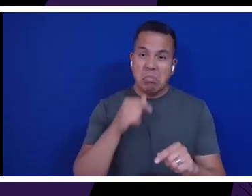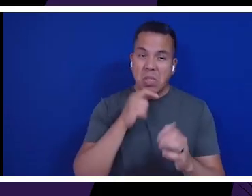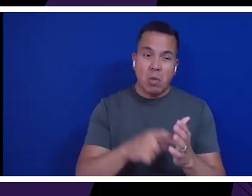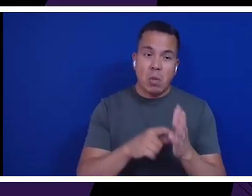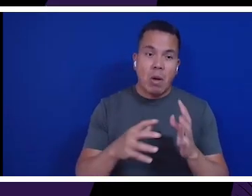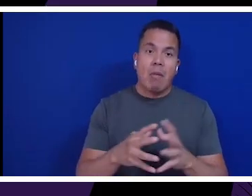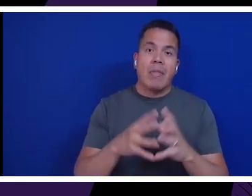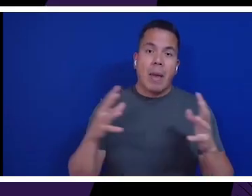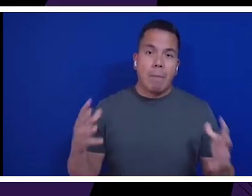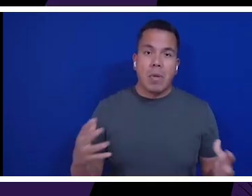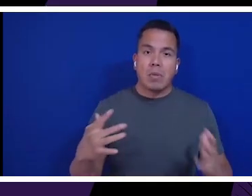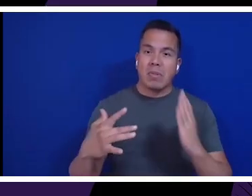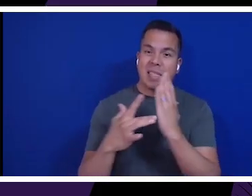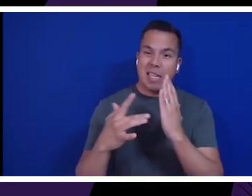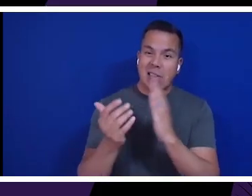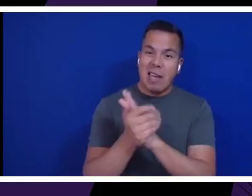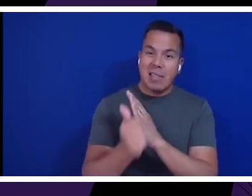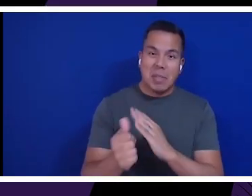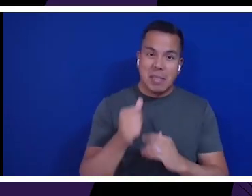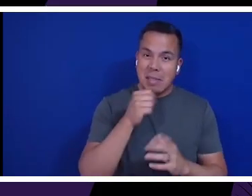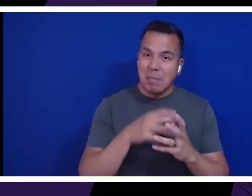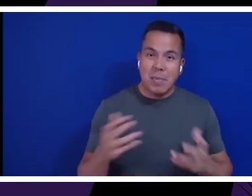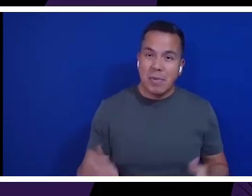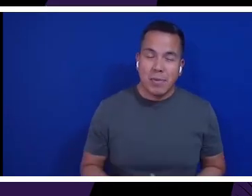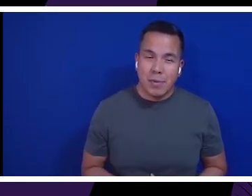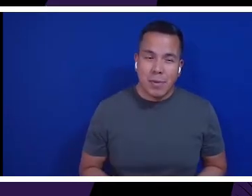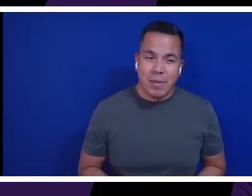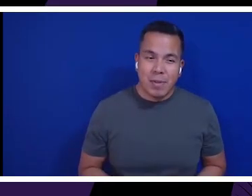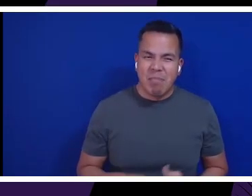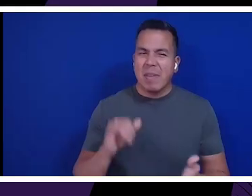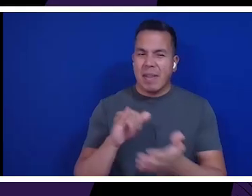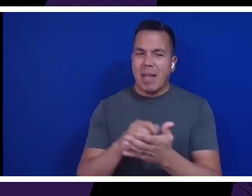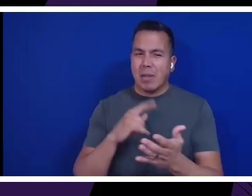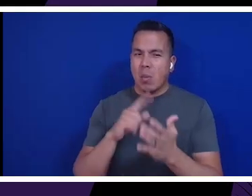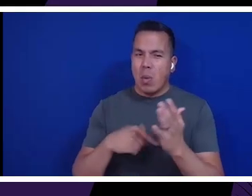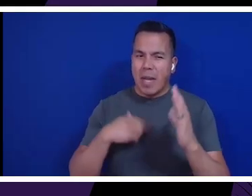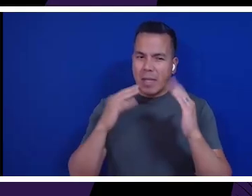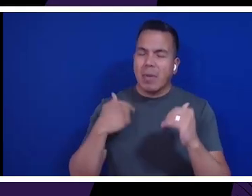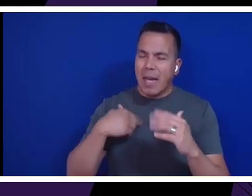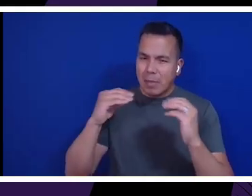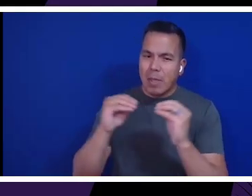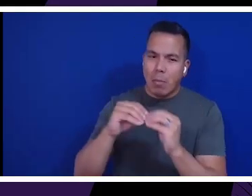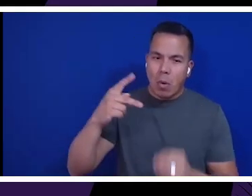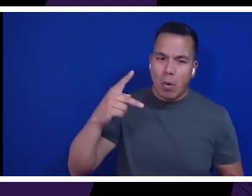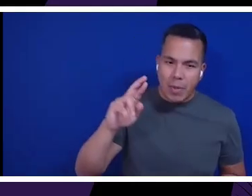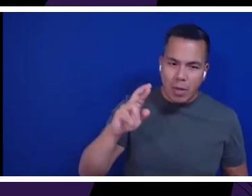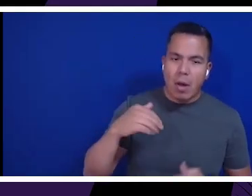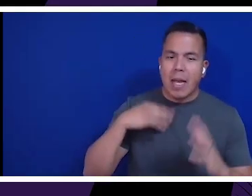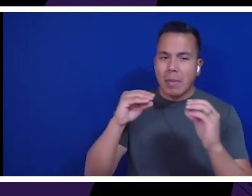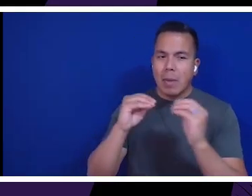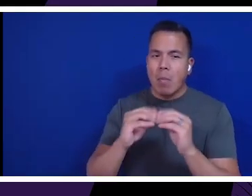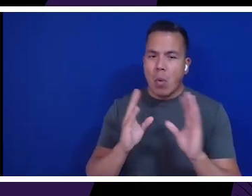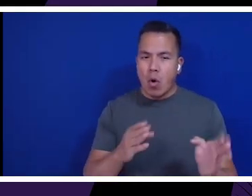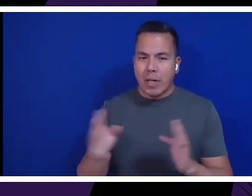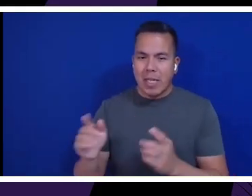much of technical expertise. So yeah, that is what I expect. I expect more of PRs. I expect more of organized translation work